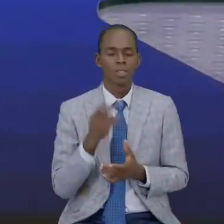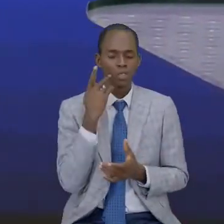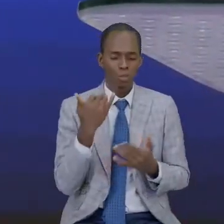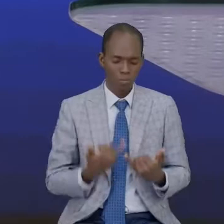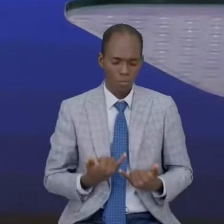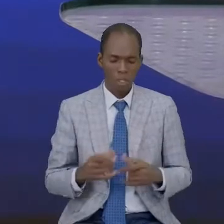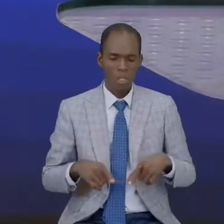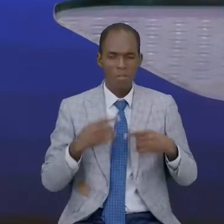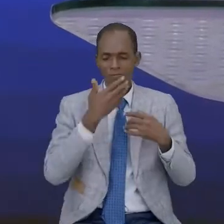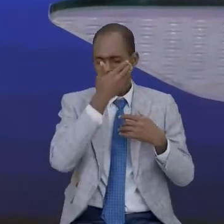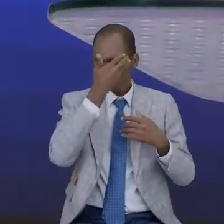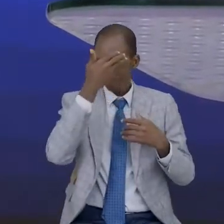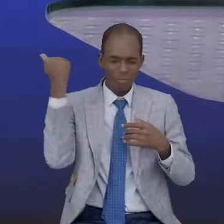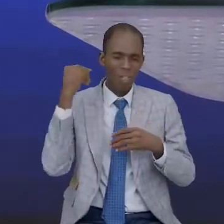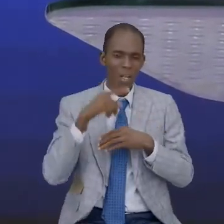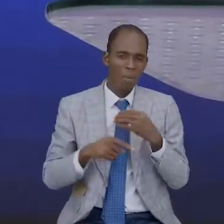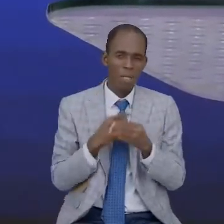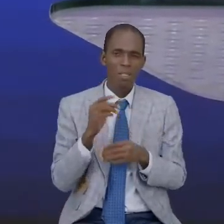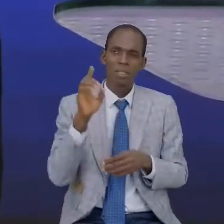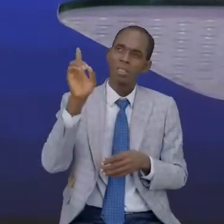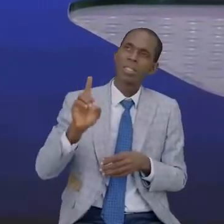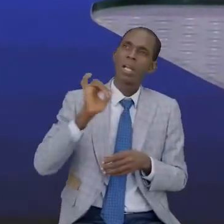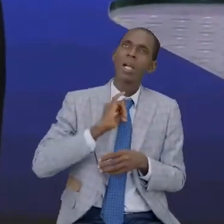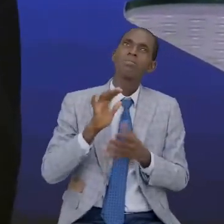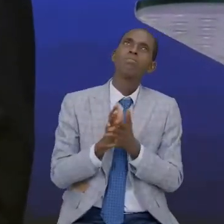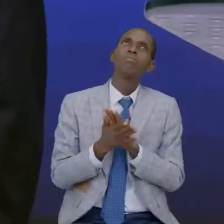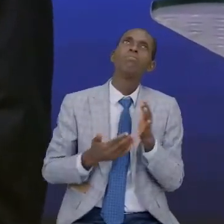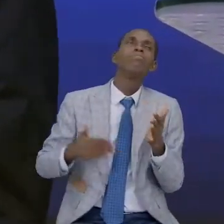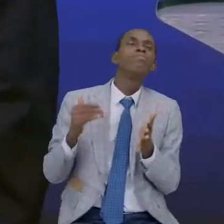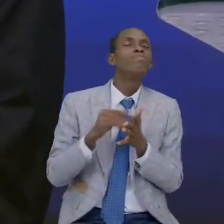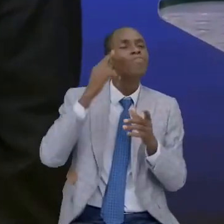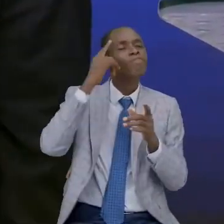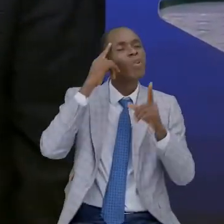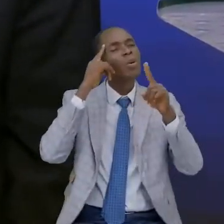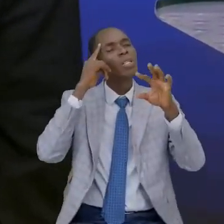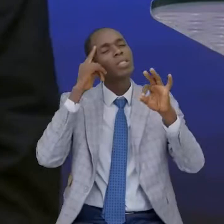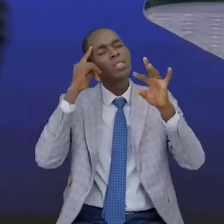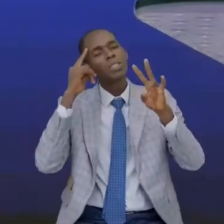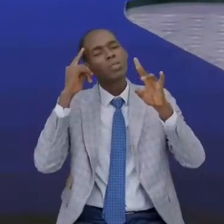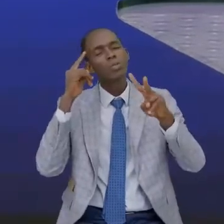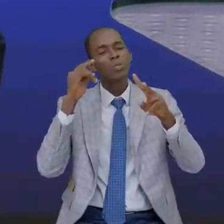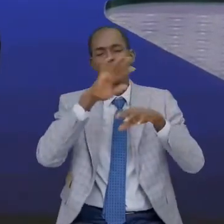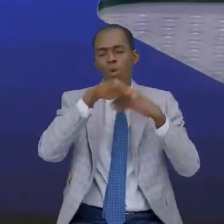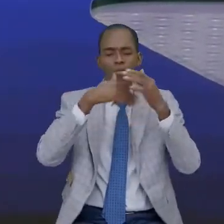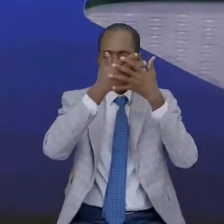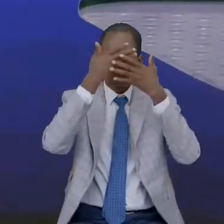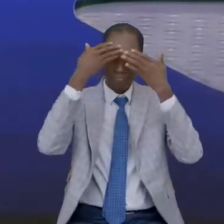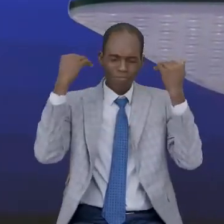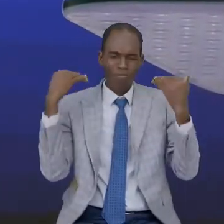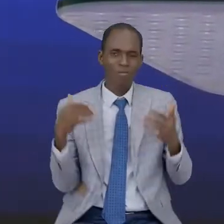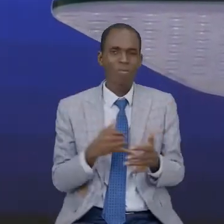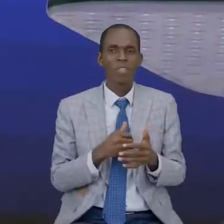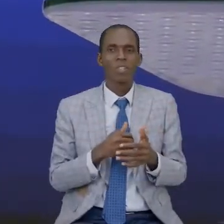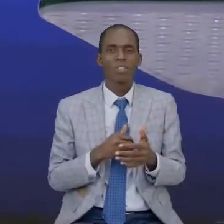at your present life. Forget about date. I gave my life to God, to Christ, this date. Forget about that one now. Forget